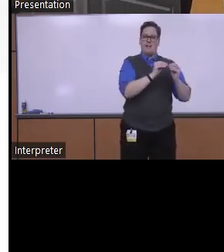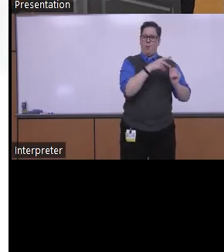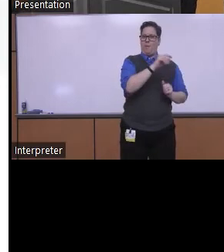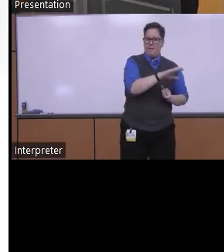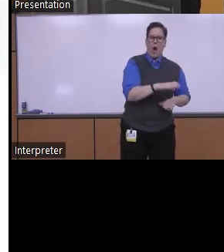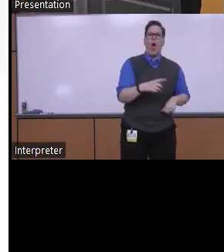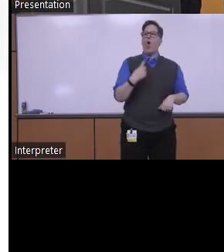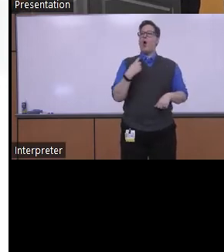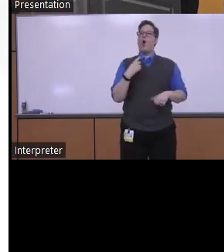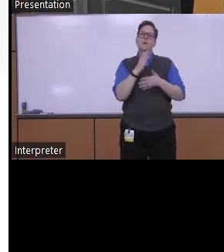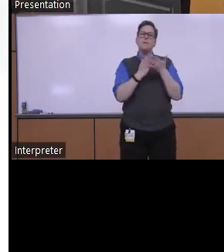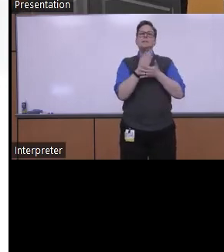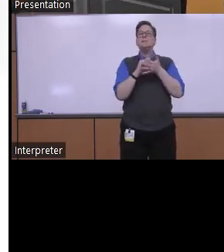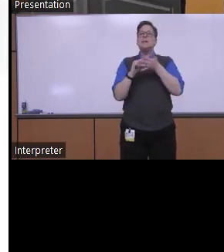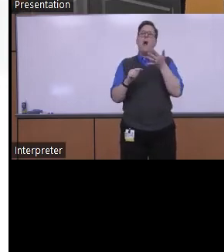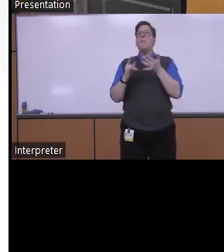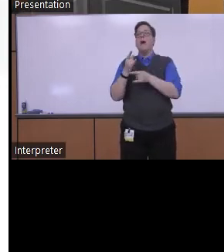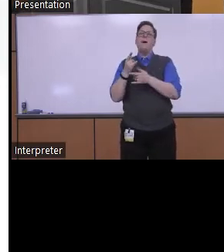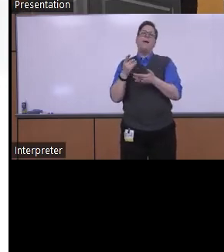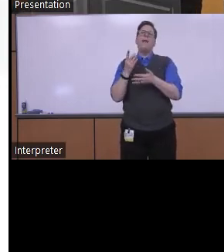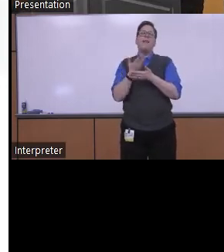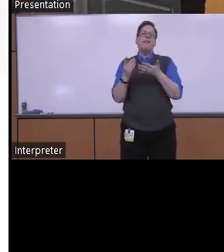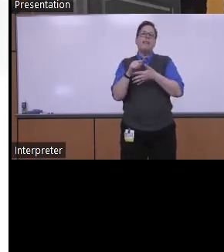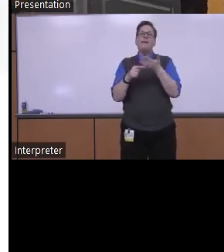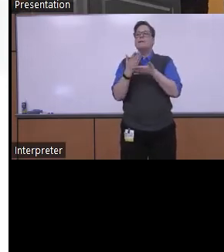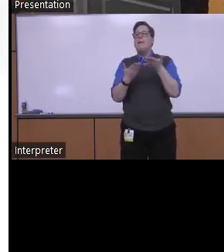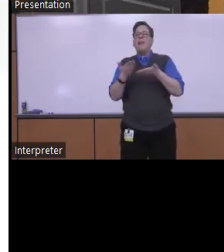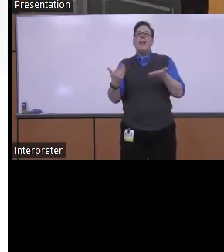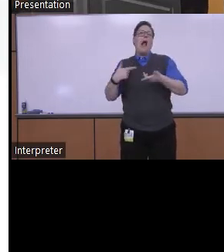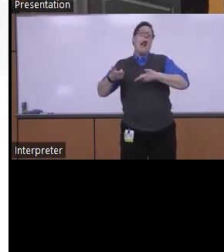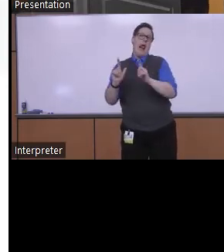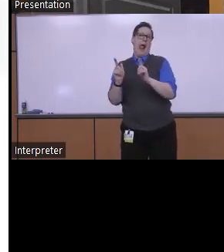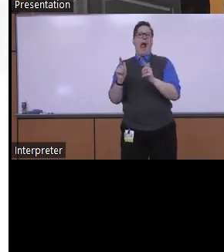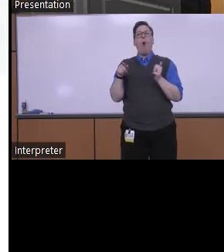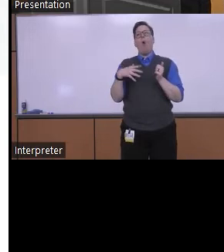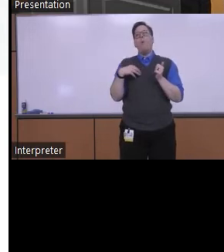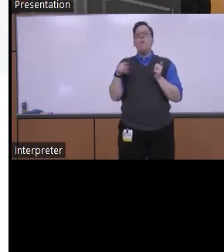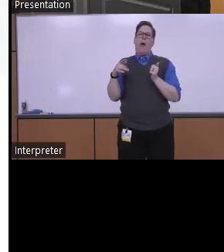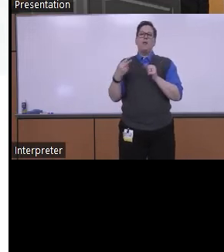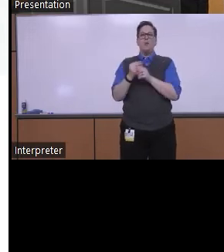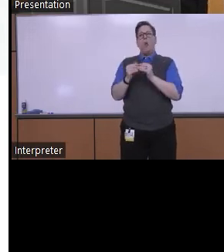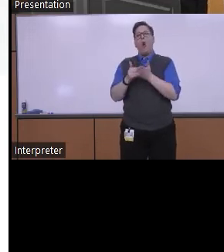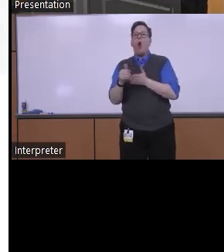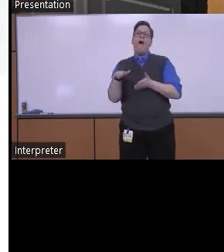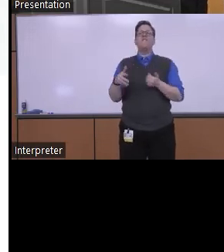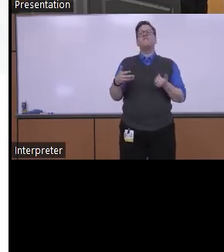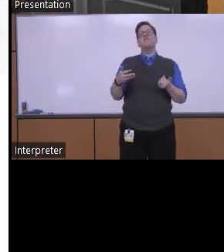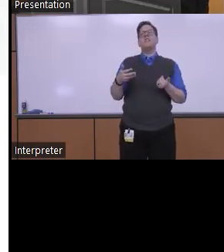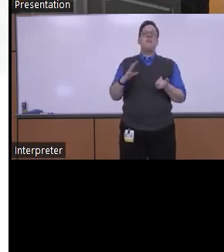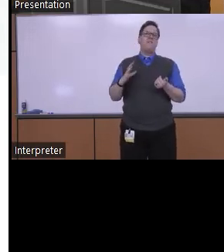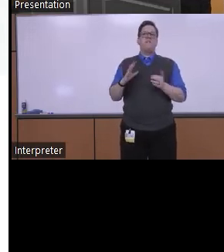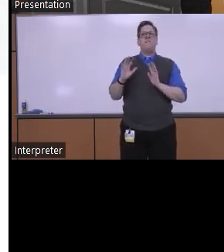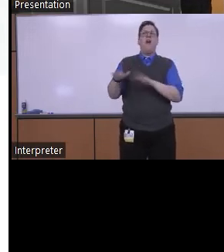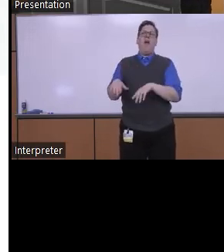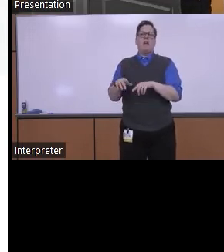we allow, and what substances, which are perhaps less harmful, result in